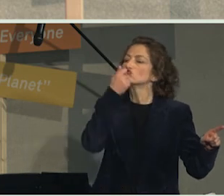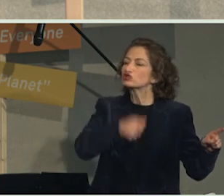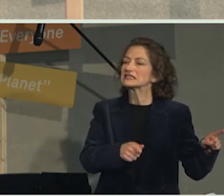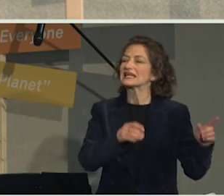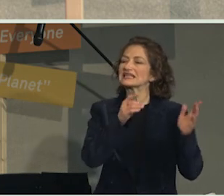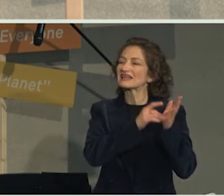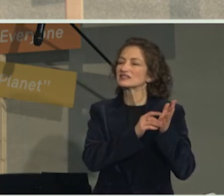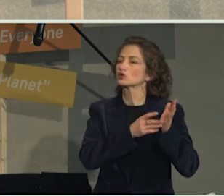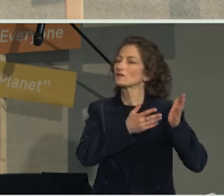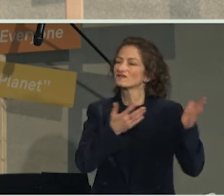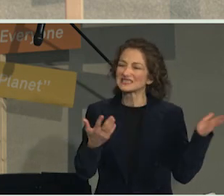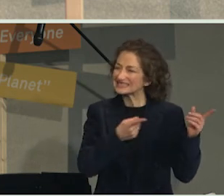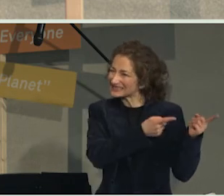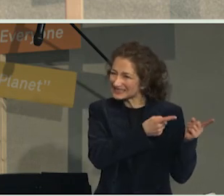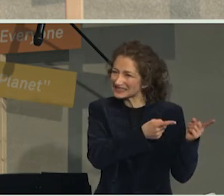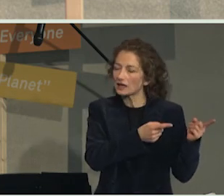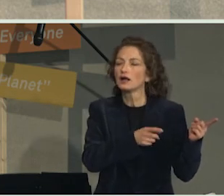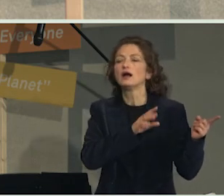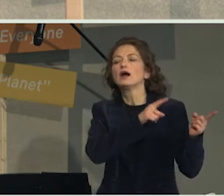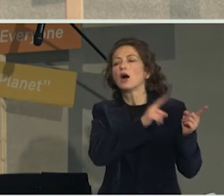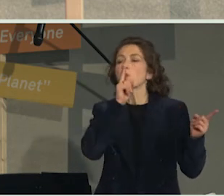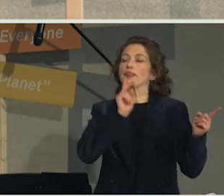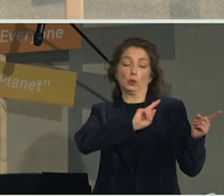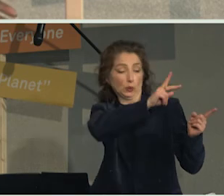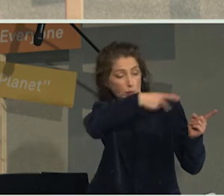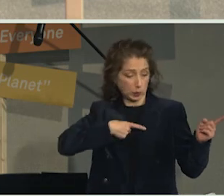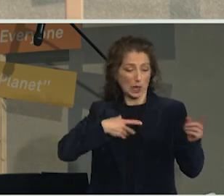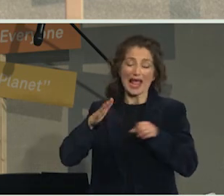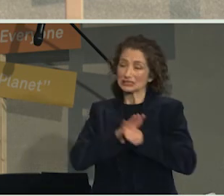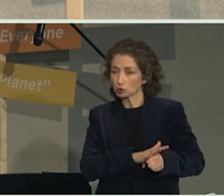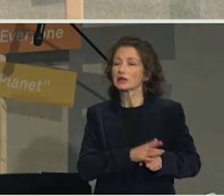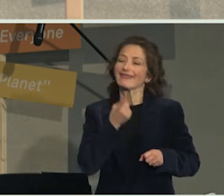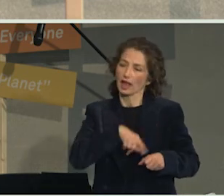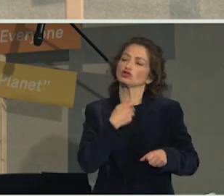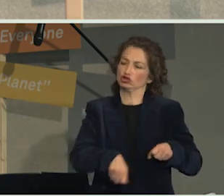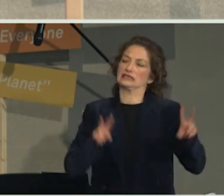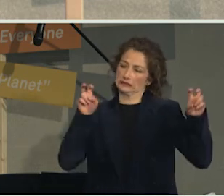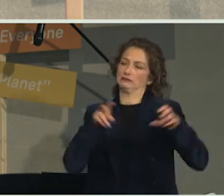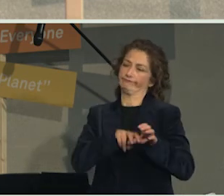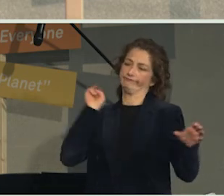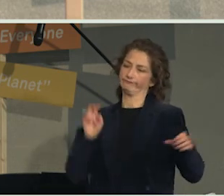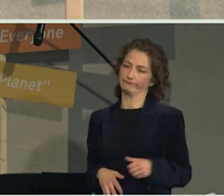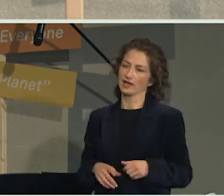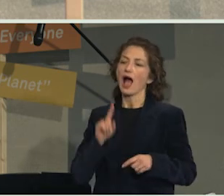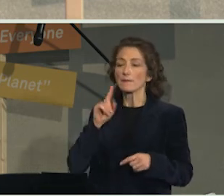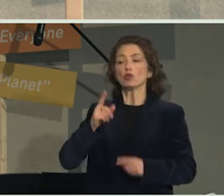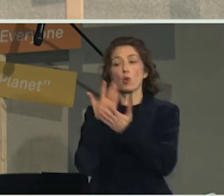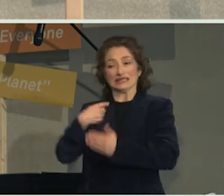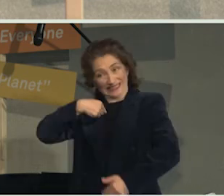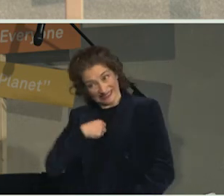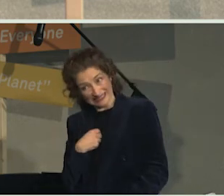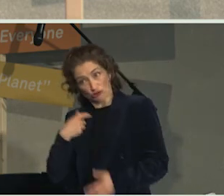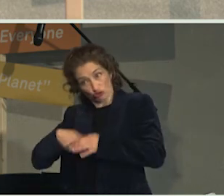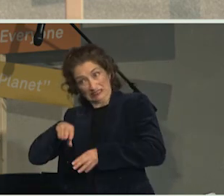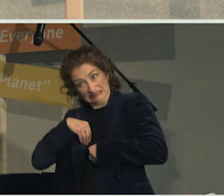the same way. Presumably, racial exclusion of both of us would fit the bill, but the gender exclusion of me alone